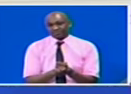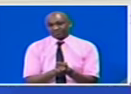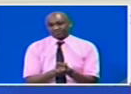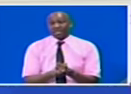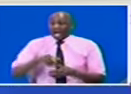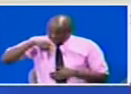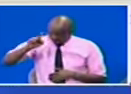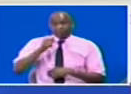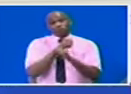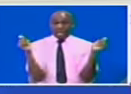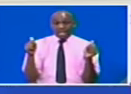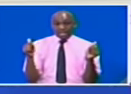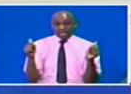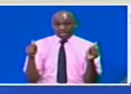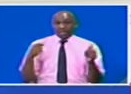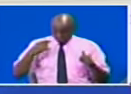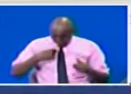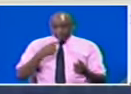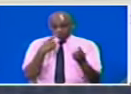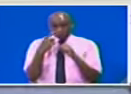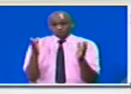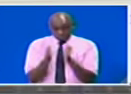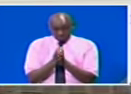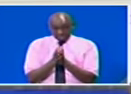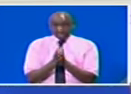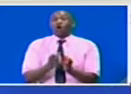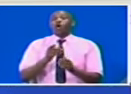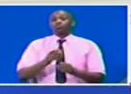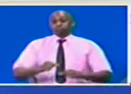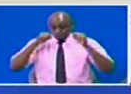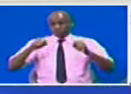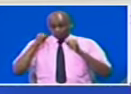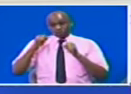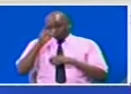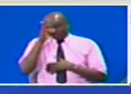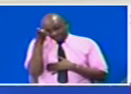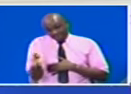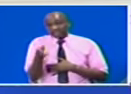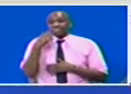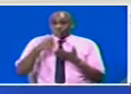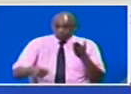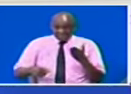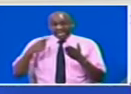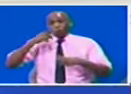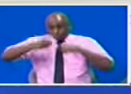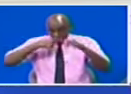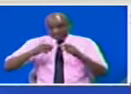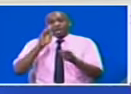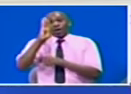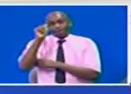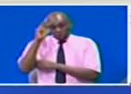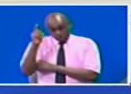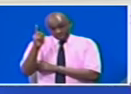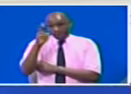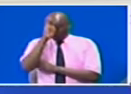She's safe. I have talked to the operational commanders and they are right now processing a bond, a police